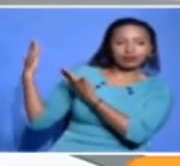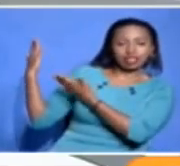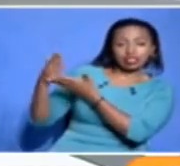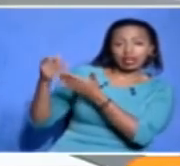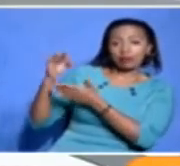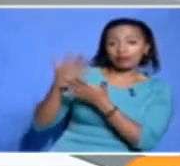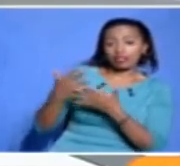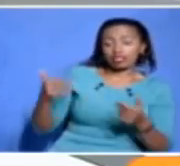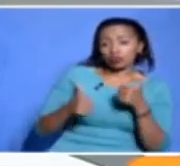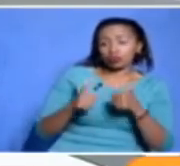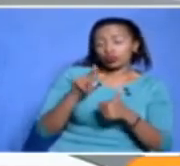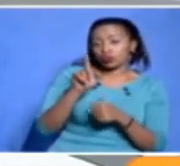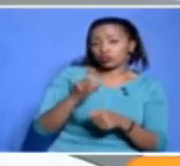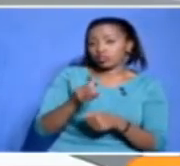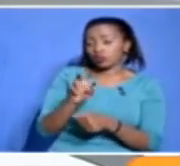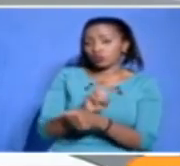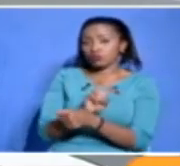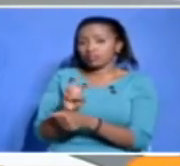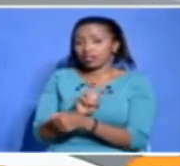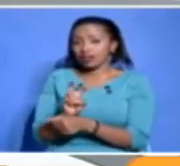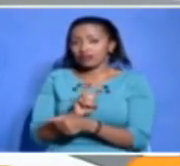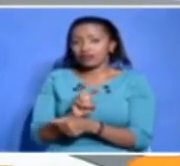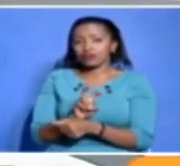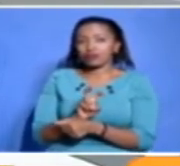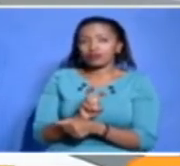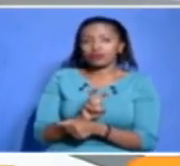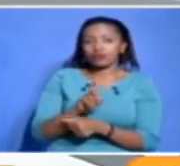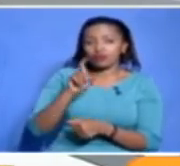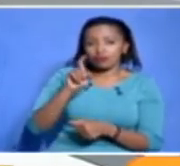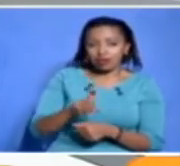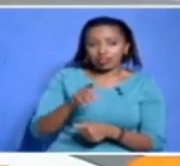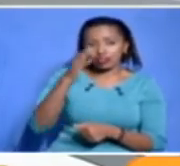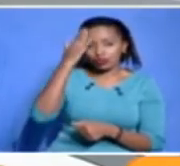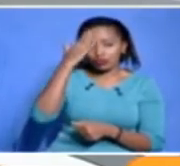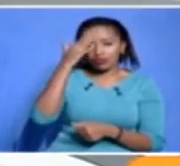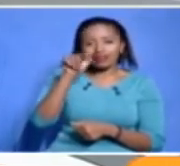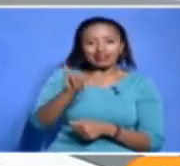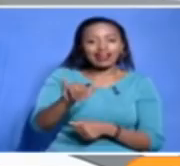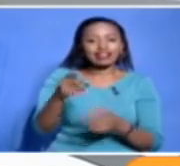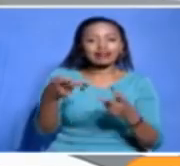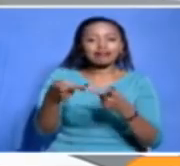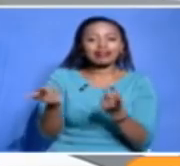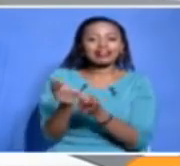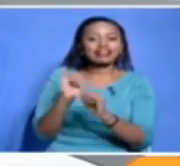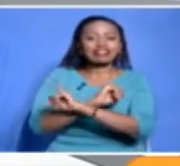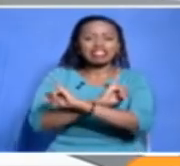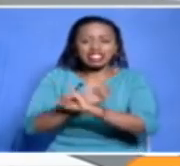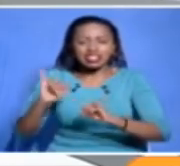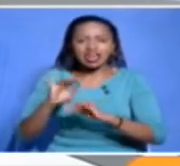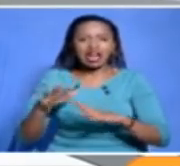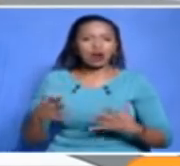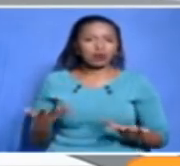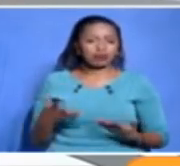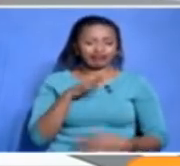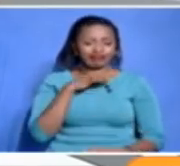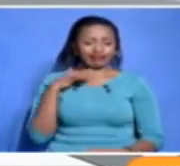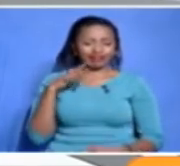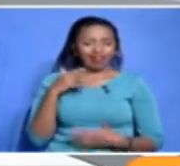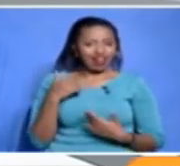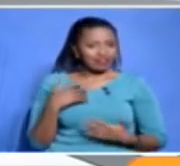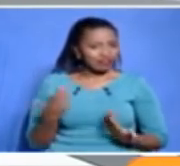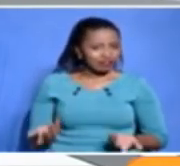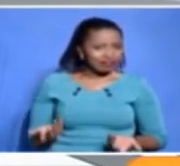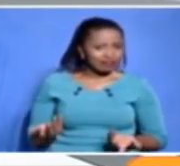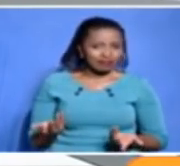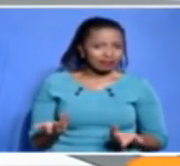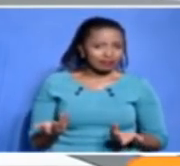at if it's not there. Another thing to make sure you note is the cleanliness of the place. You're supposed to make sure, well, you know, or at least check, you